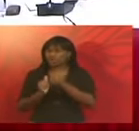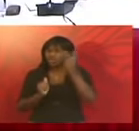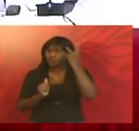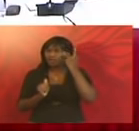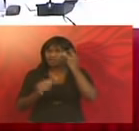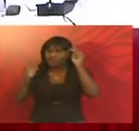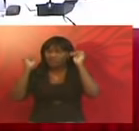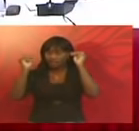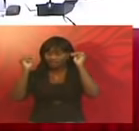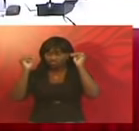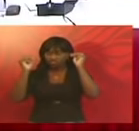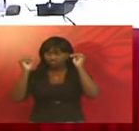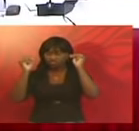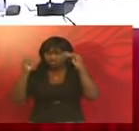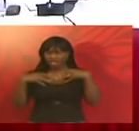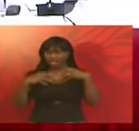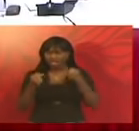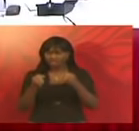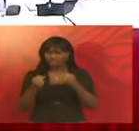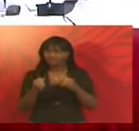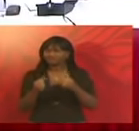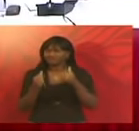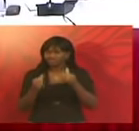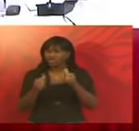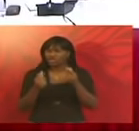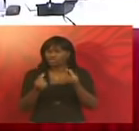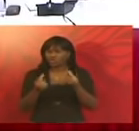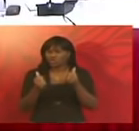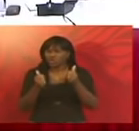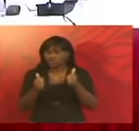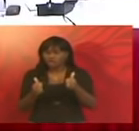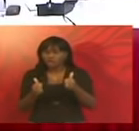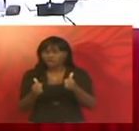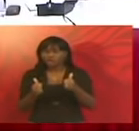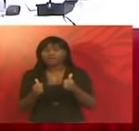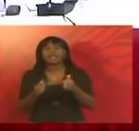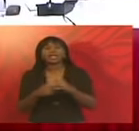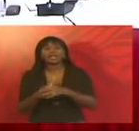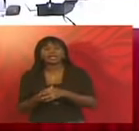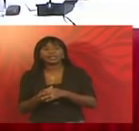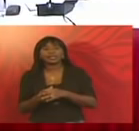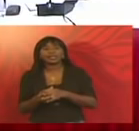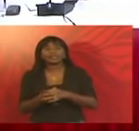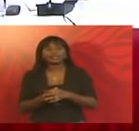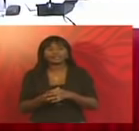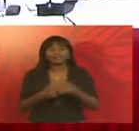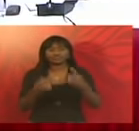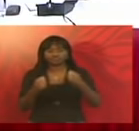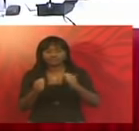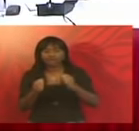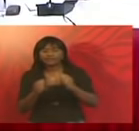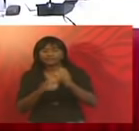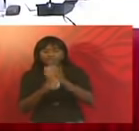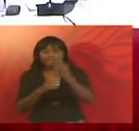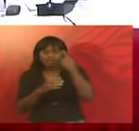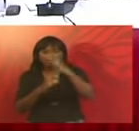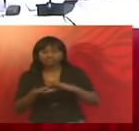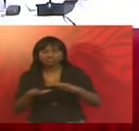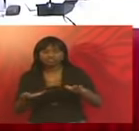pretty well in dealing with the immediate adverse possible effects, the myocarditis. I think people understand